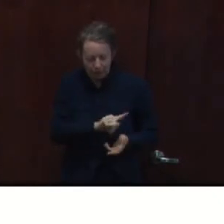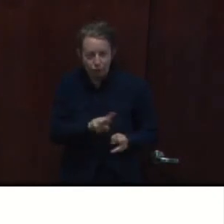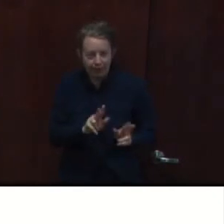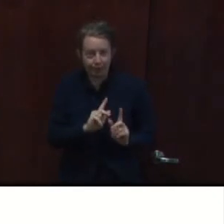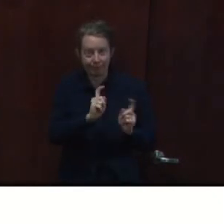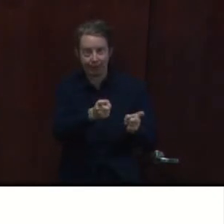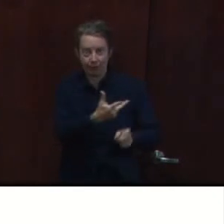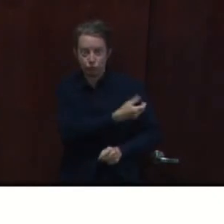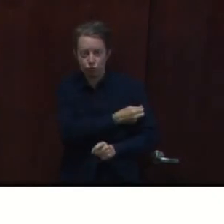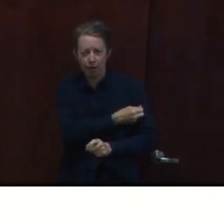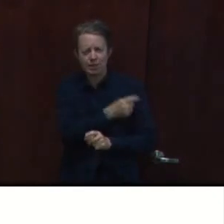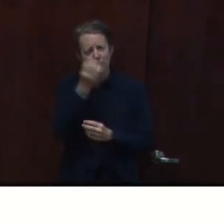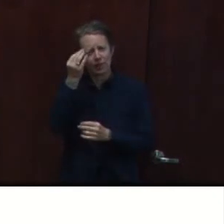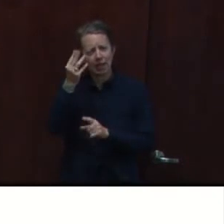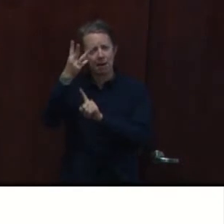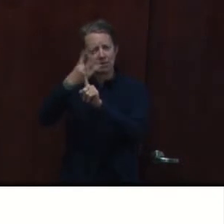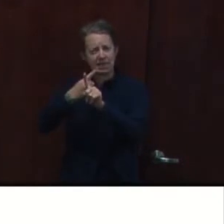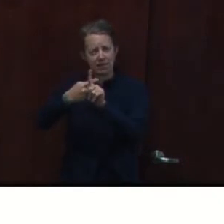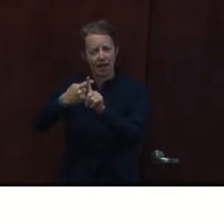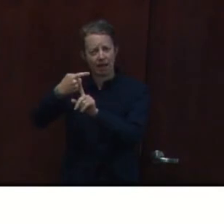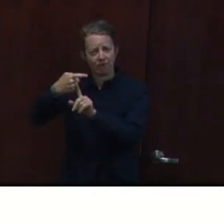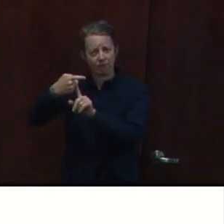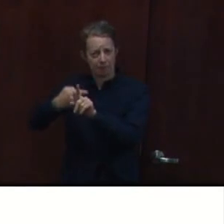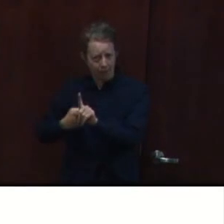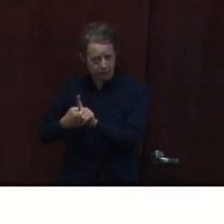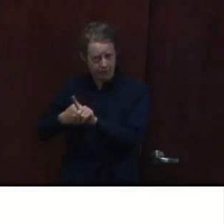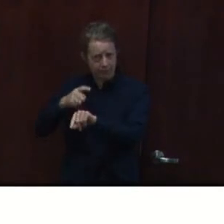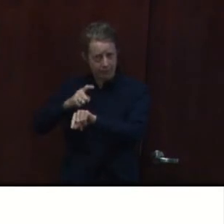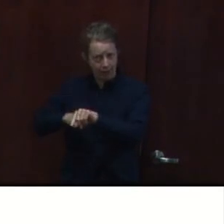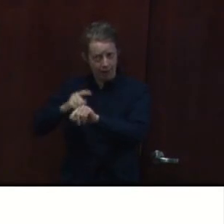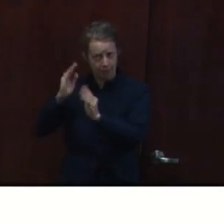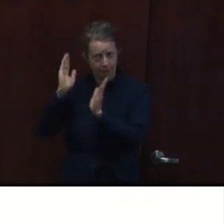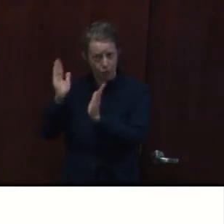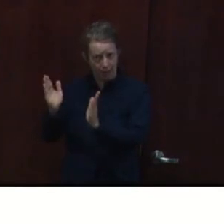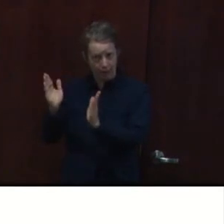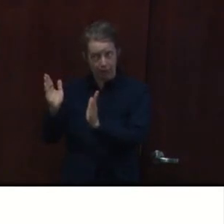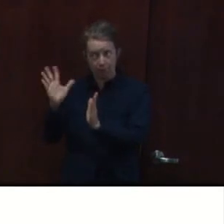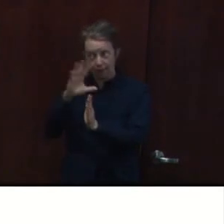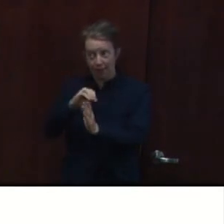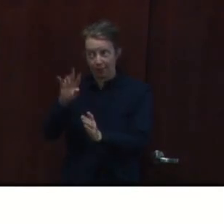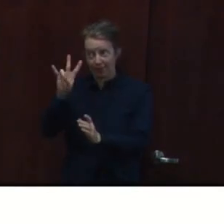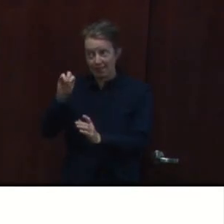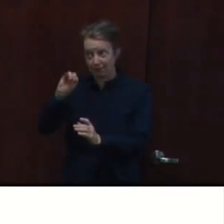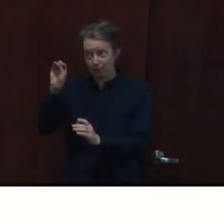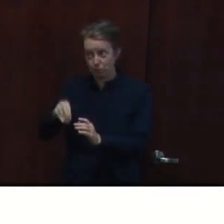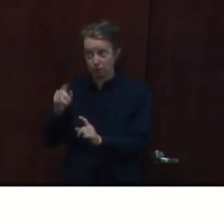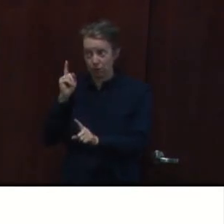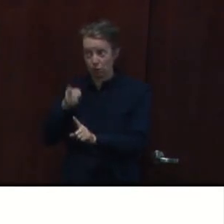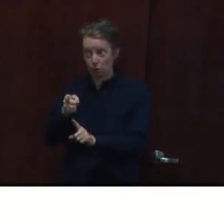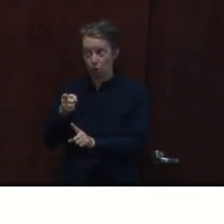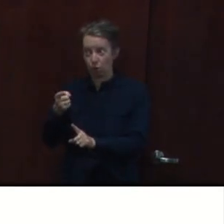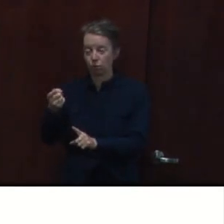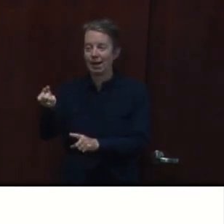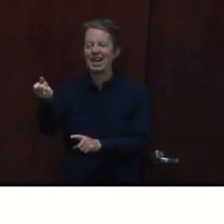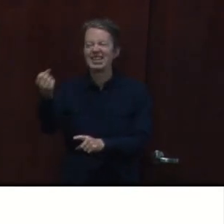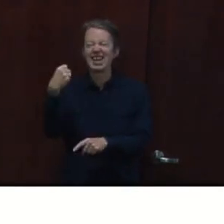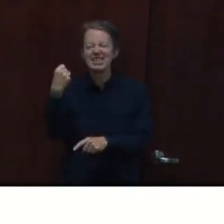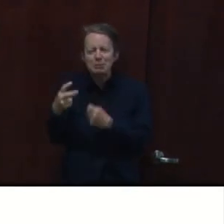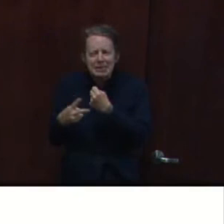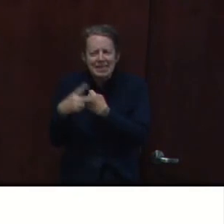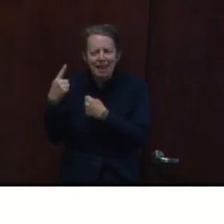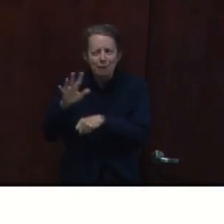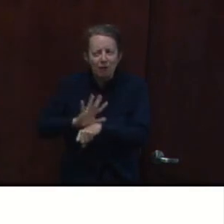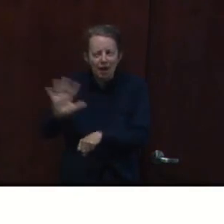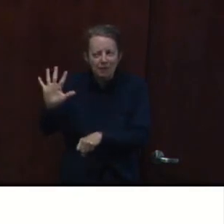frame in terms of the 70% goal? Yes, sir, and we actually have that for the 5 o'clock conversation, where Okay. you can